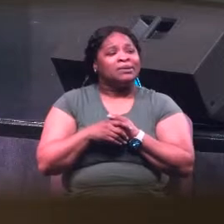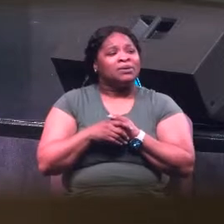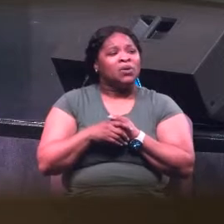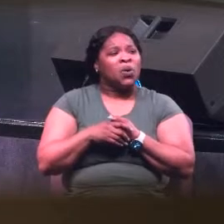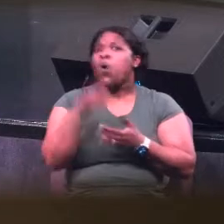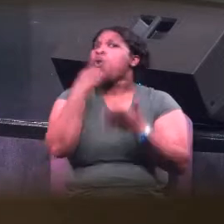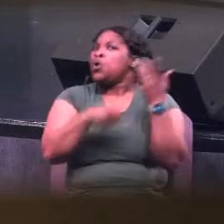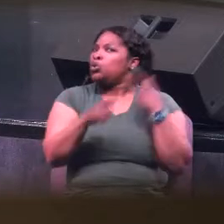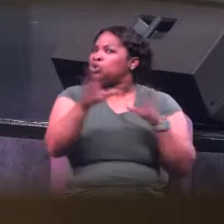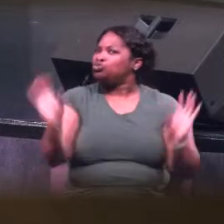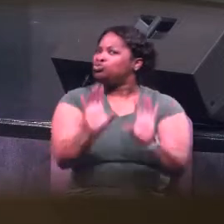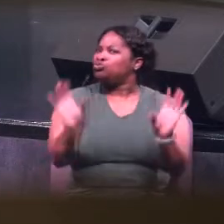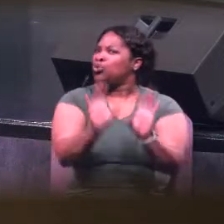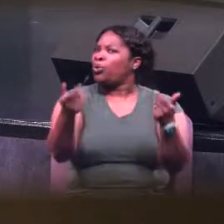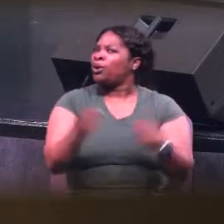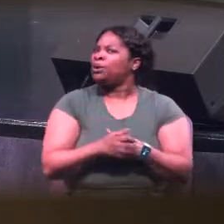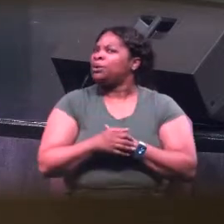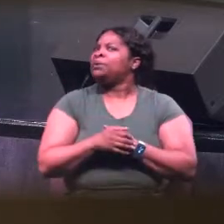what you doing?